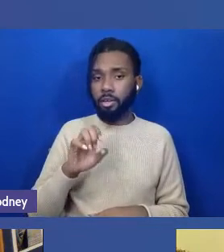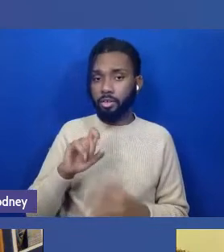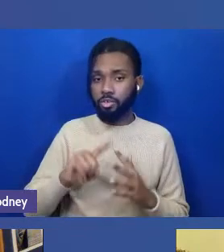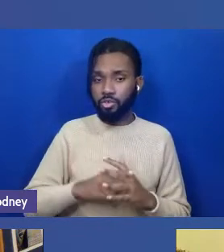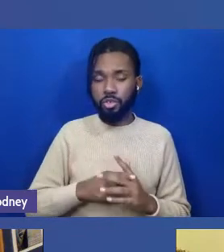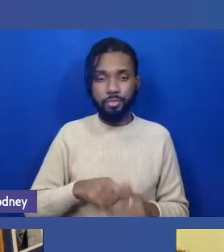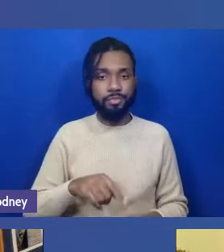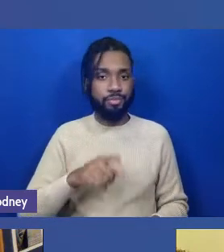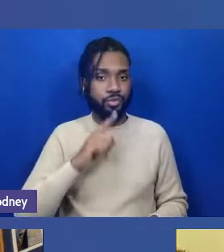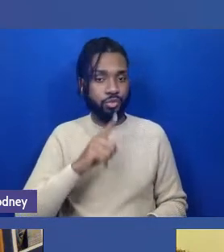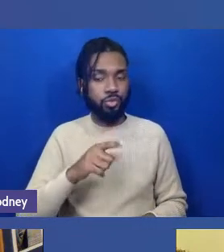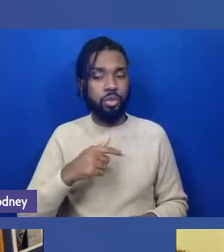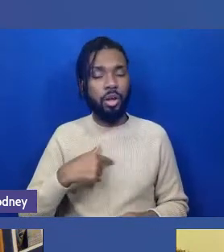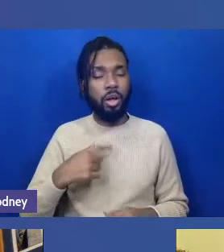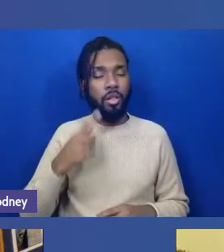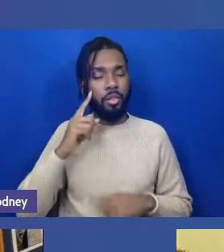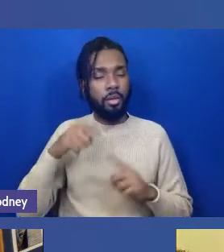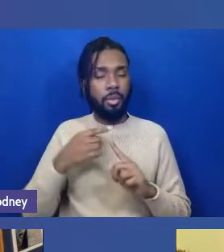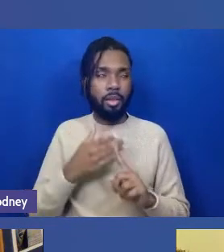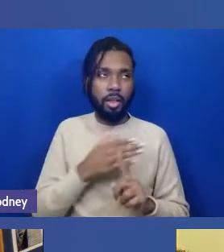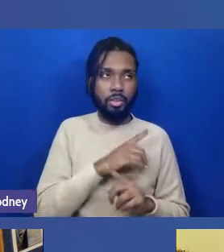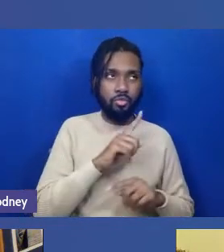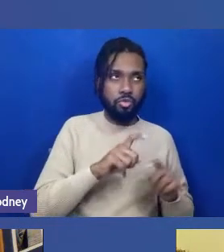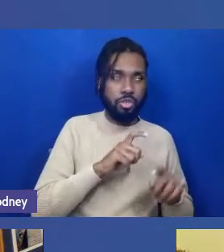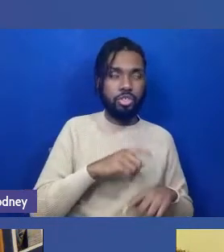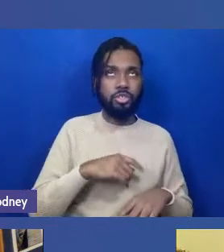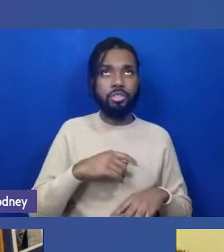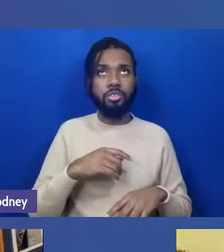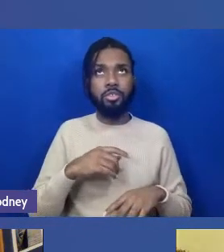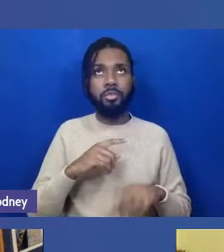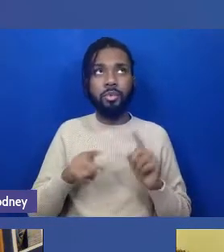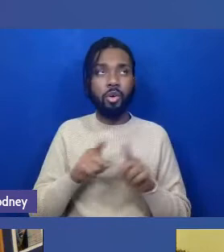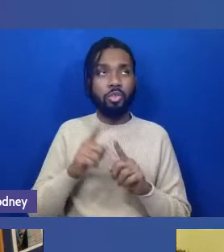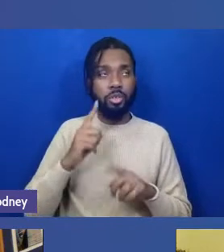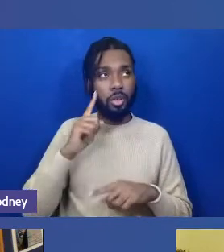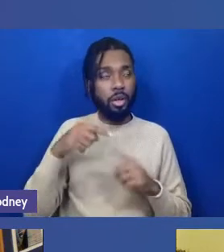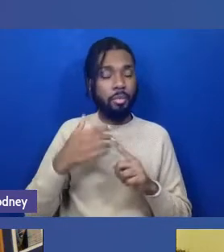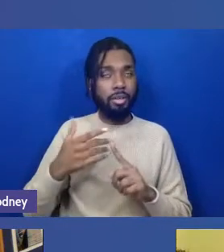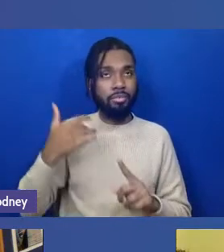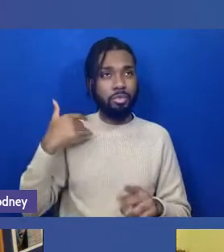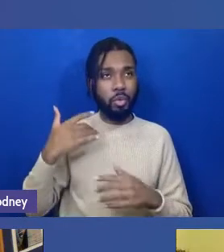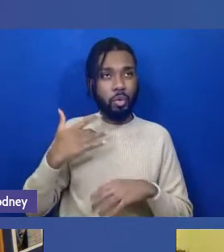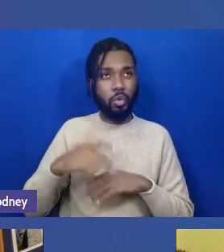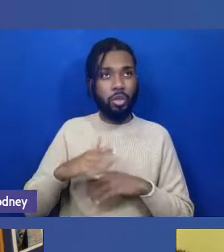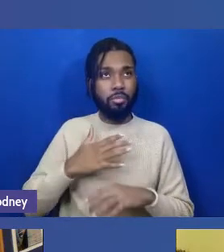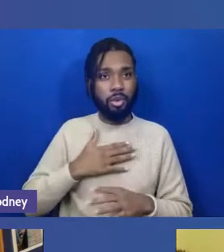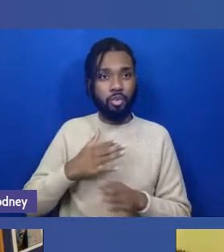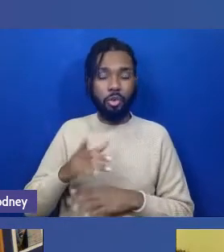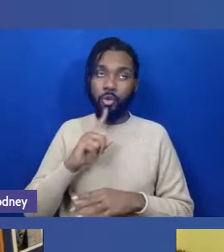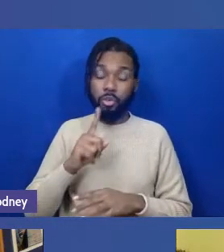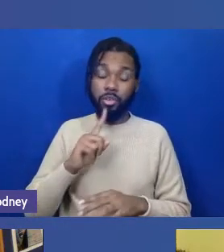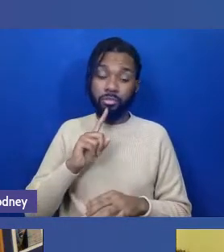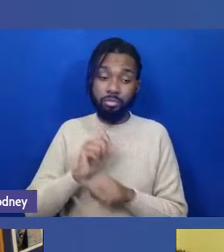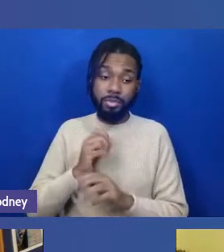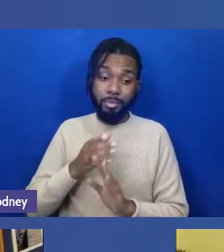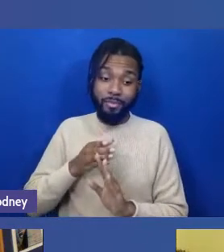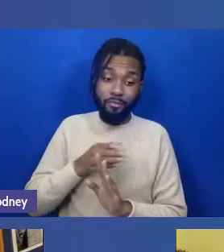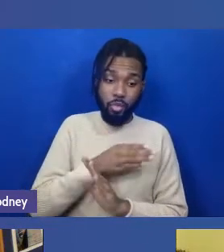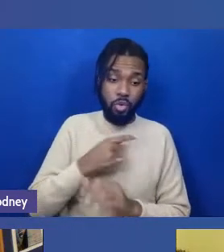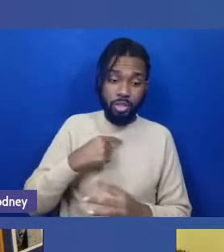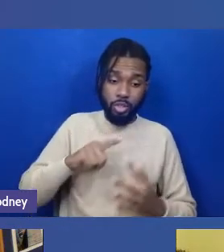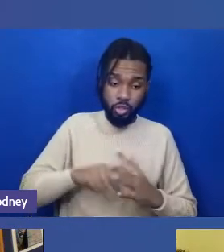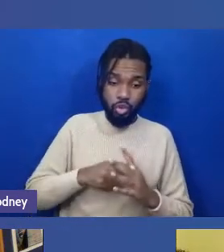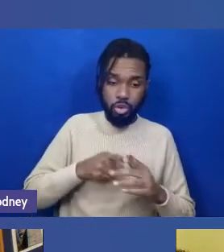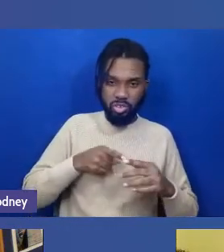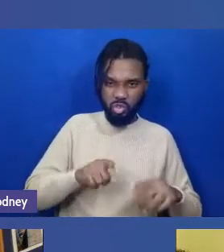also, I was just thinking a lot about, you know, like early in my career, well, not even early in my career, I guess like sort of pre-career, right? When they're like training you to be in the field,